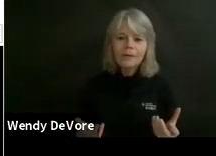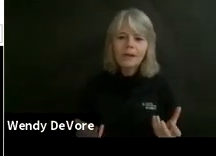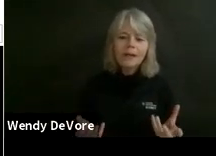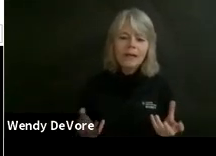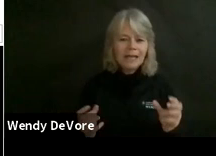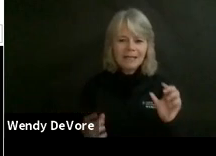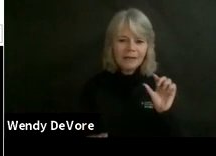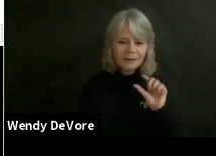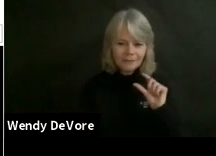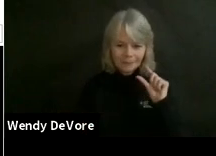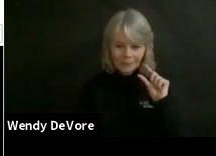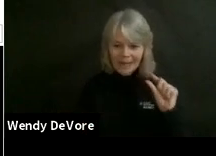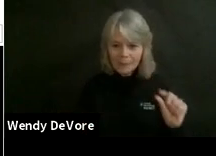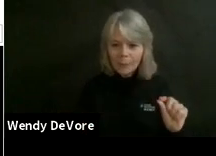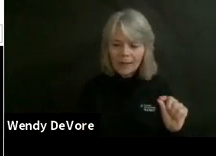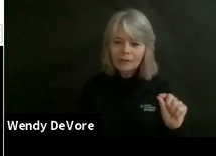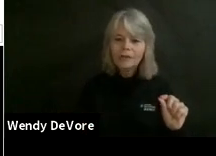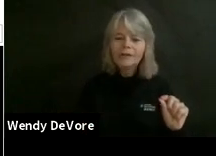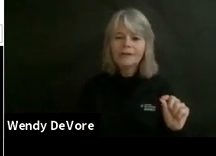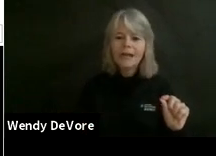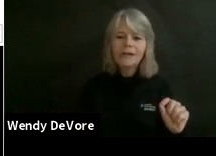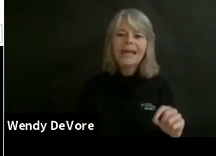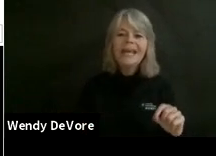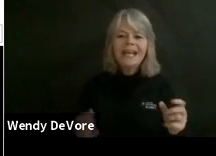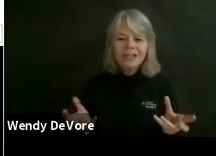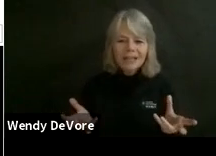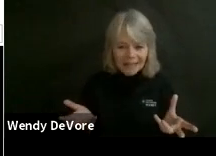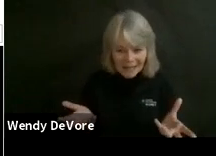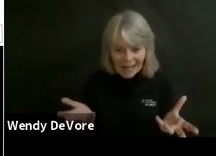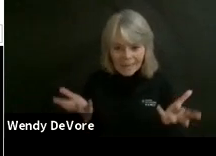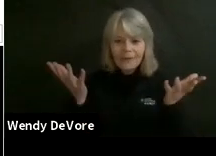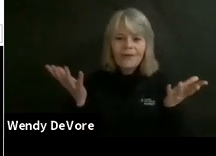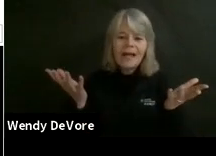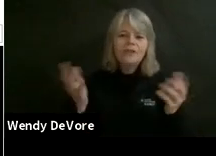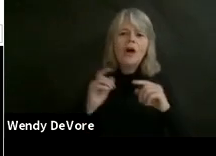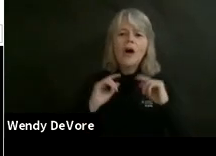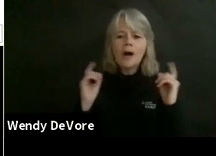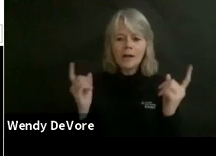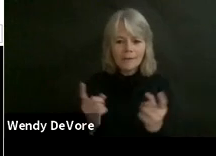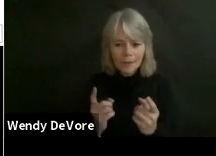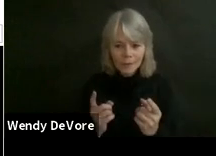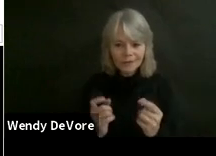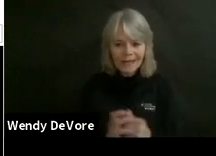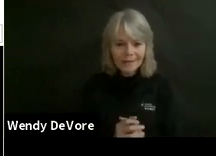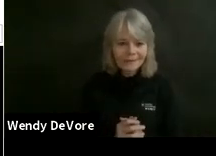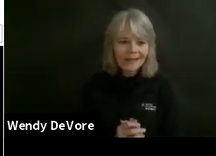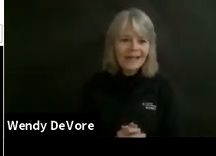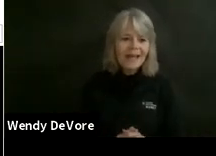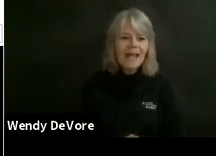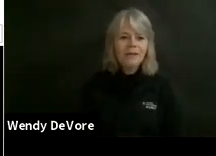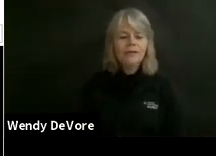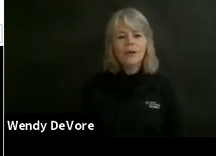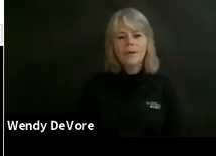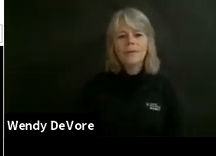background, it doesn't pinpoint a certain sound. It actually amplifies all of those sounds.